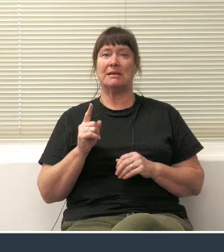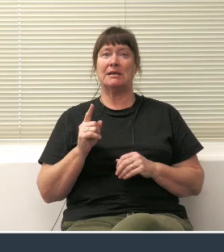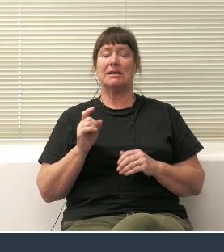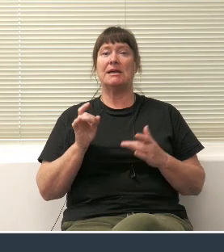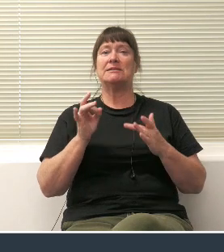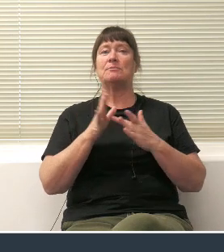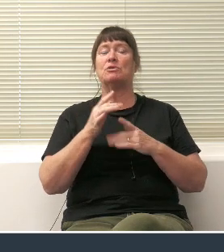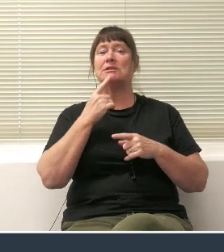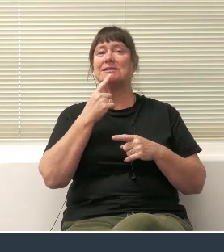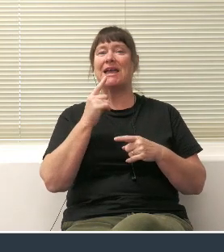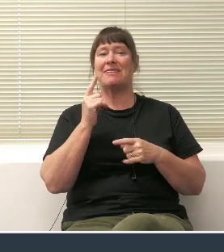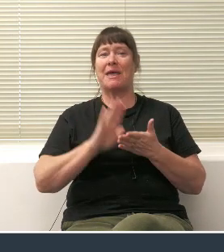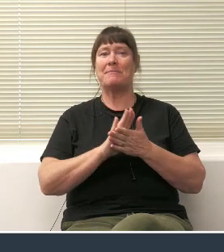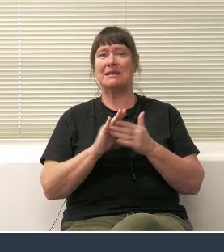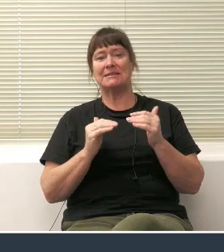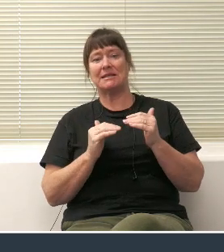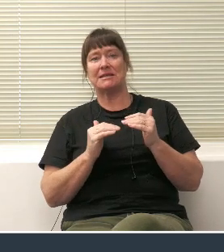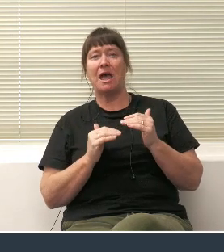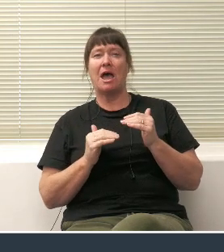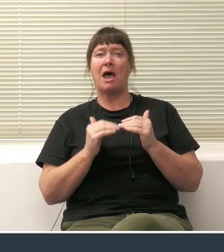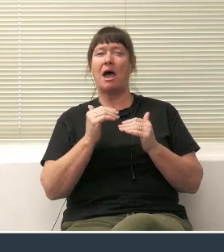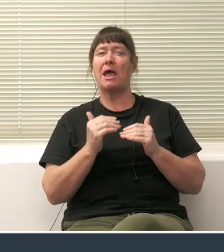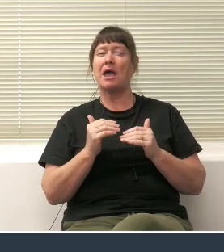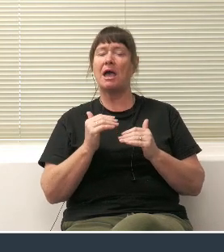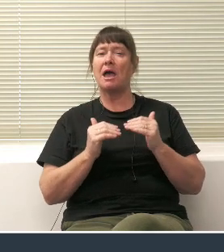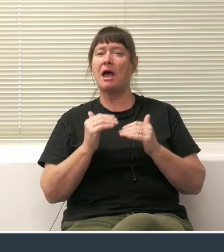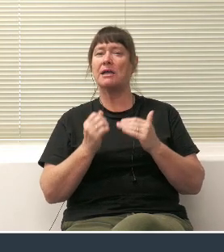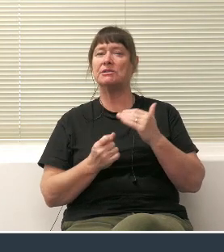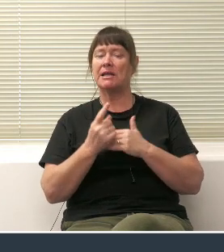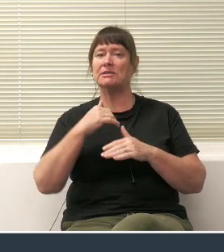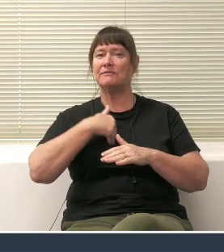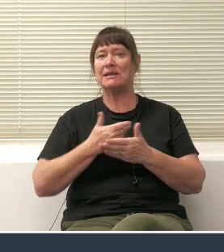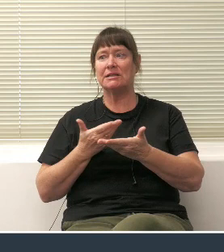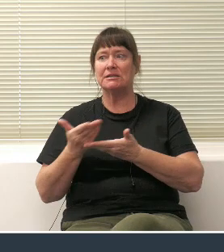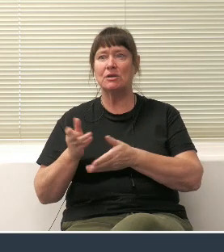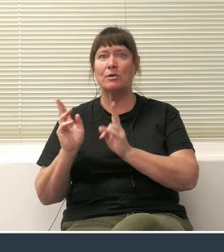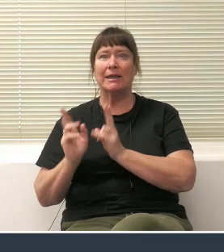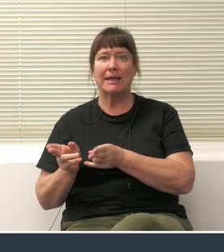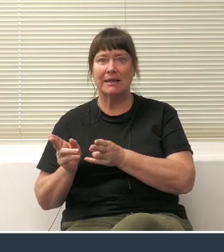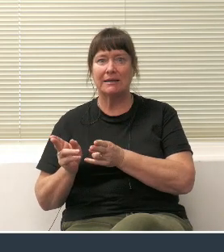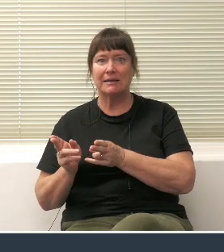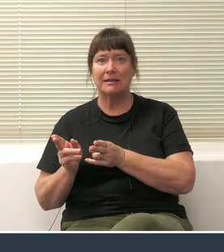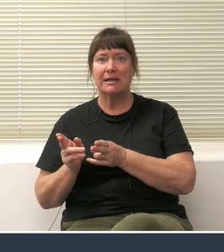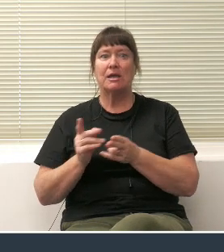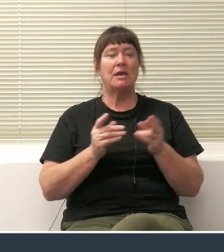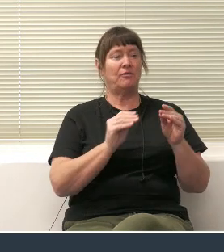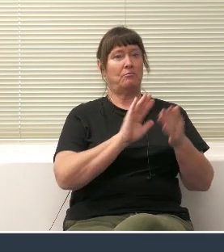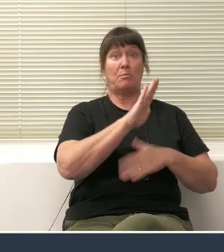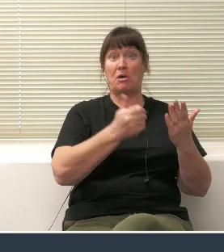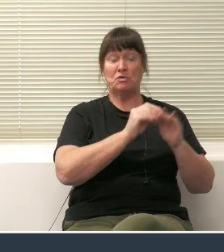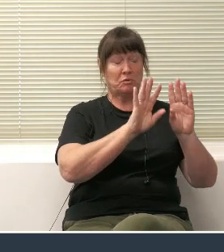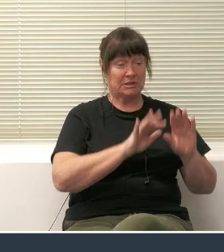important to flag that increases the chance of needing to consult again once you have a particular